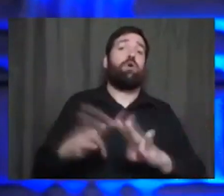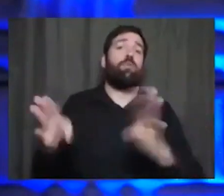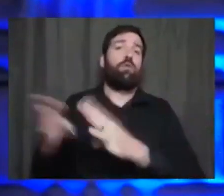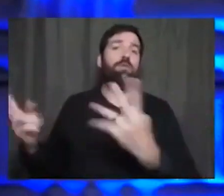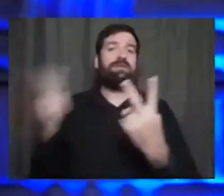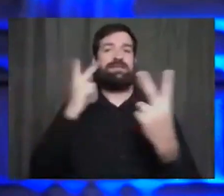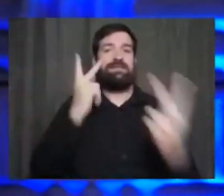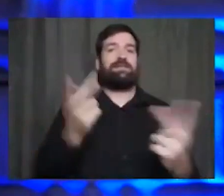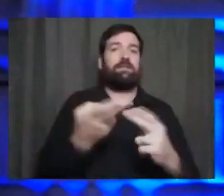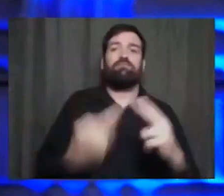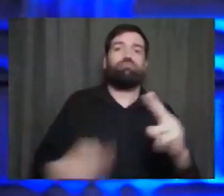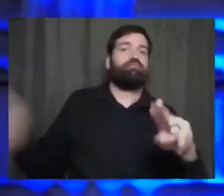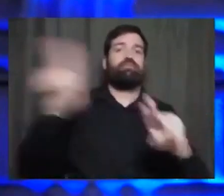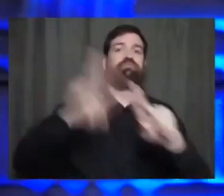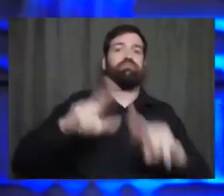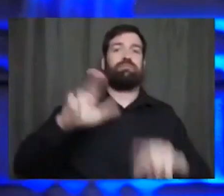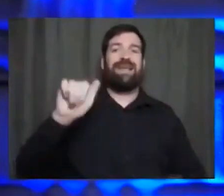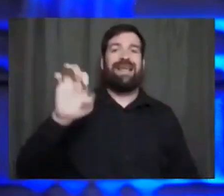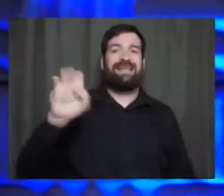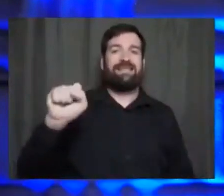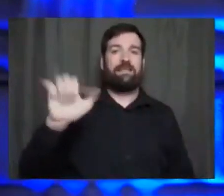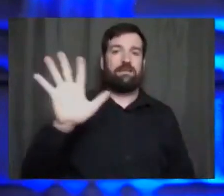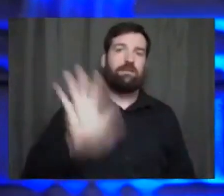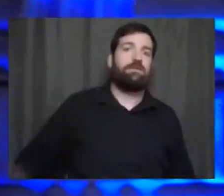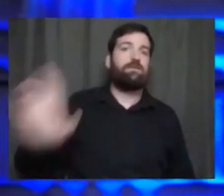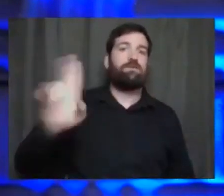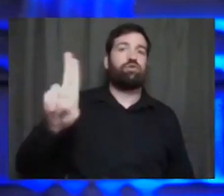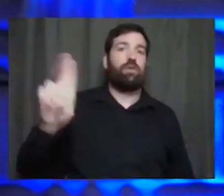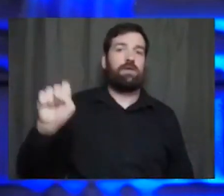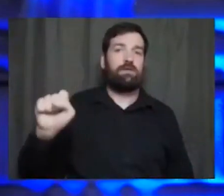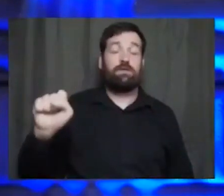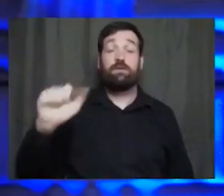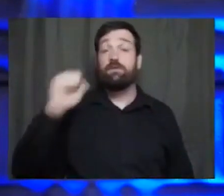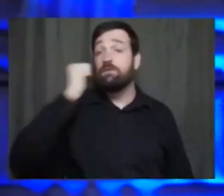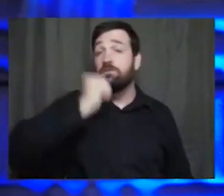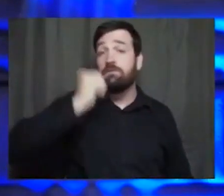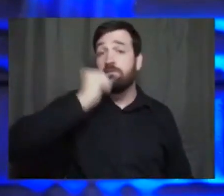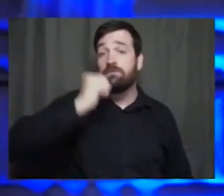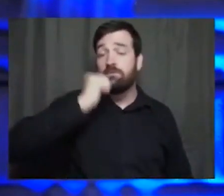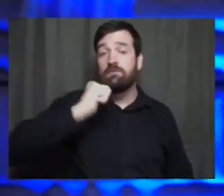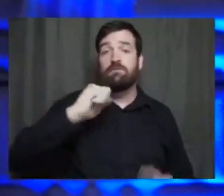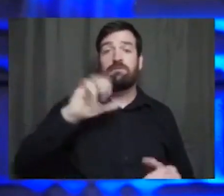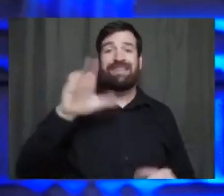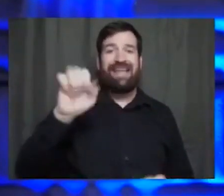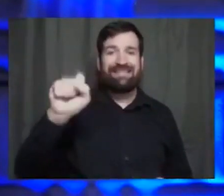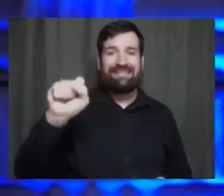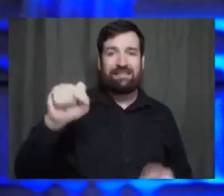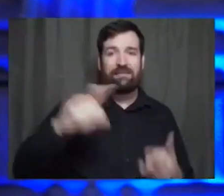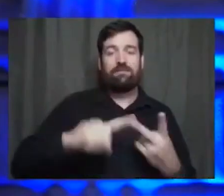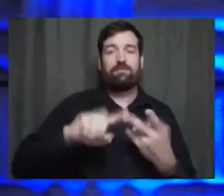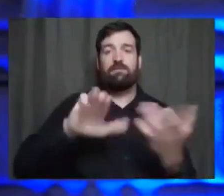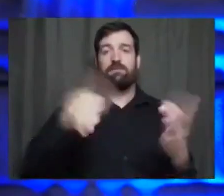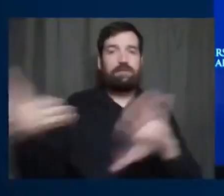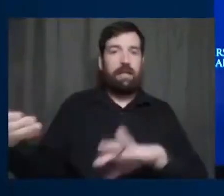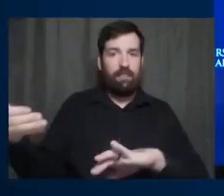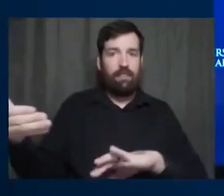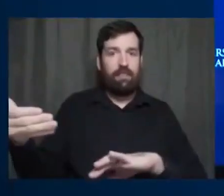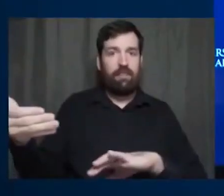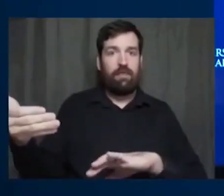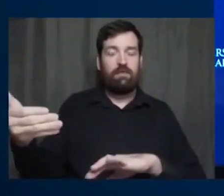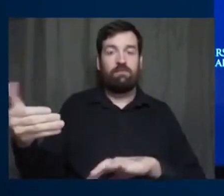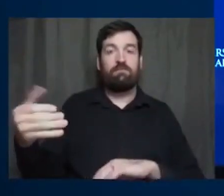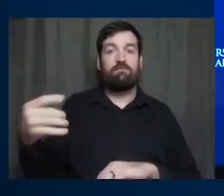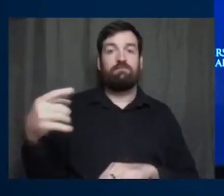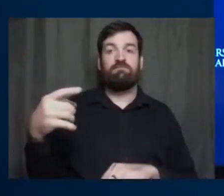in cases nationwide. Yeah. The number of new daily cases and deaths of the coronavirus-borne illness rose for a third